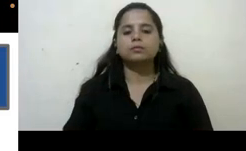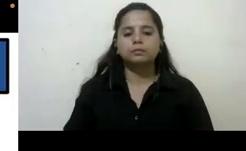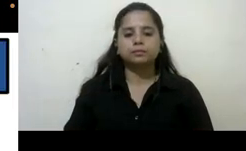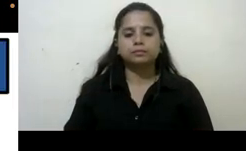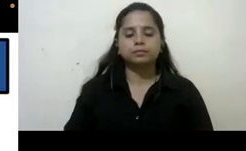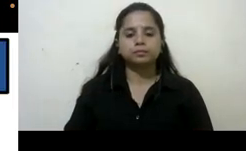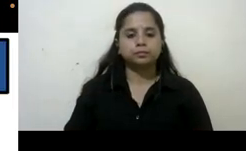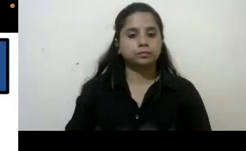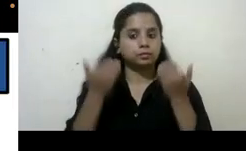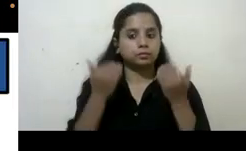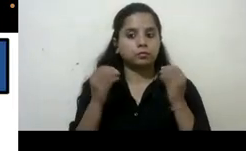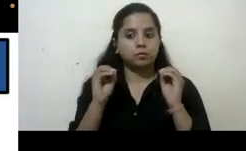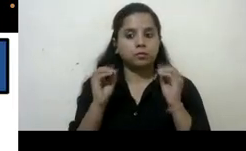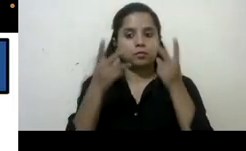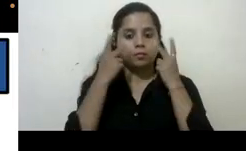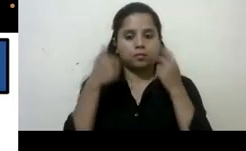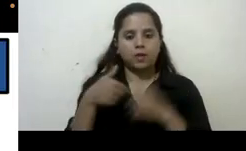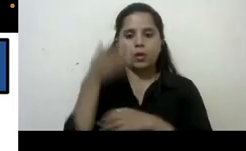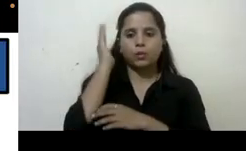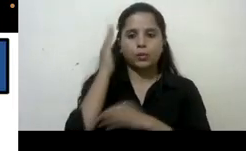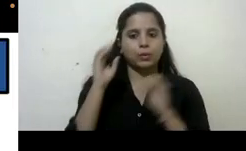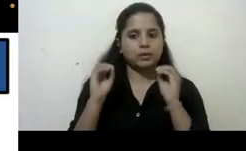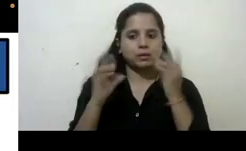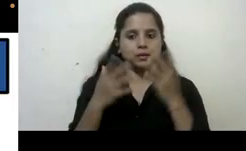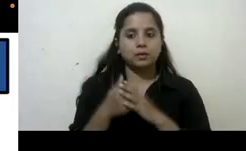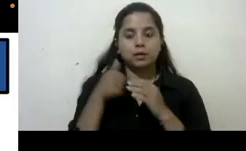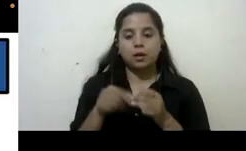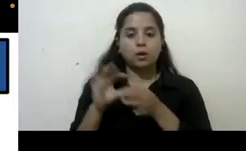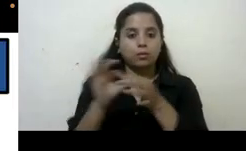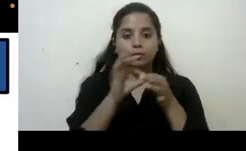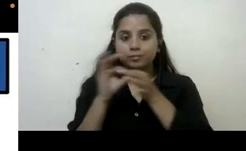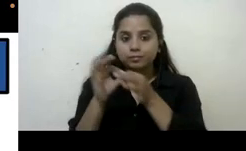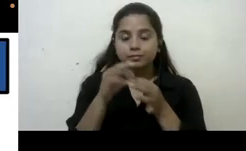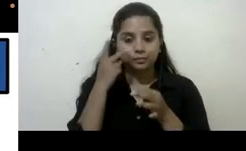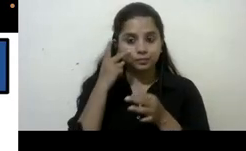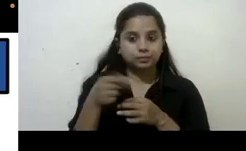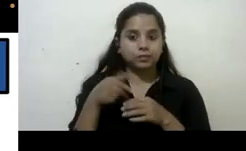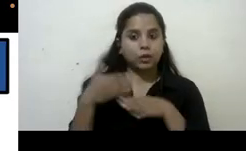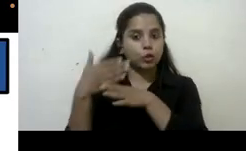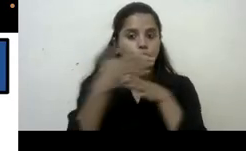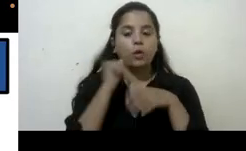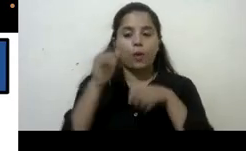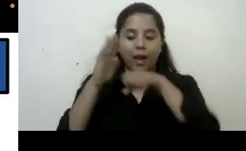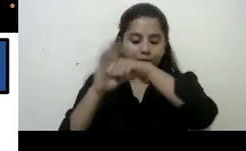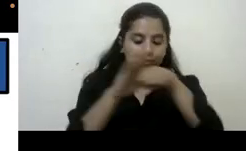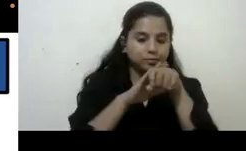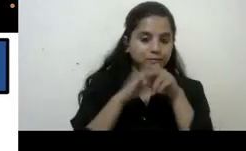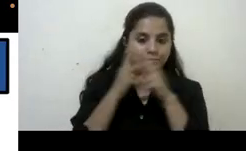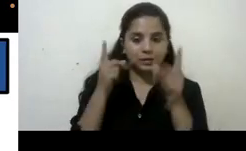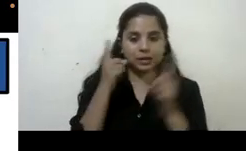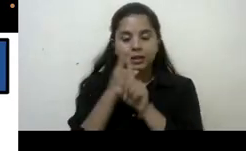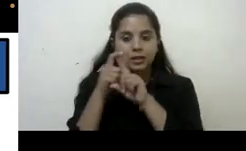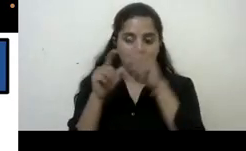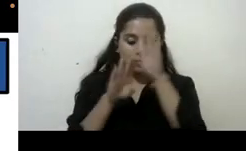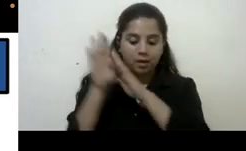So let's start our session with an activity of sharing your experiences of teacher development